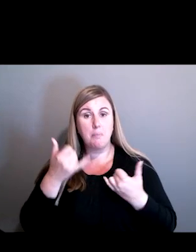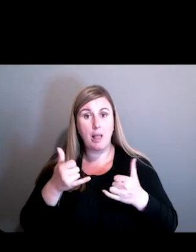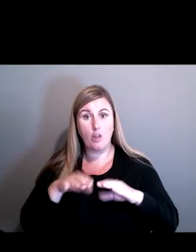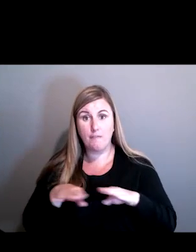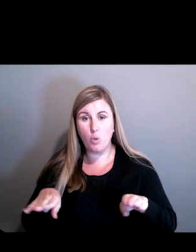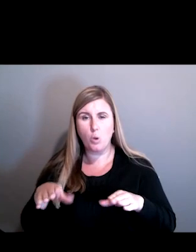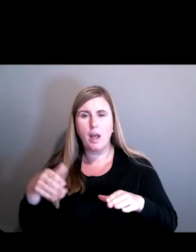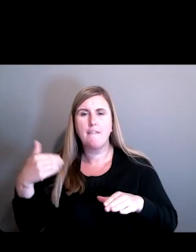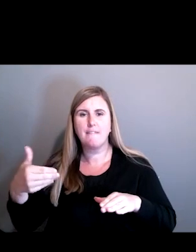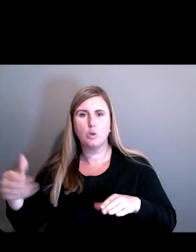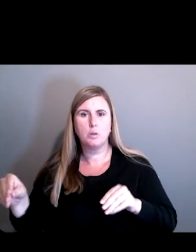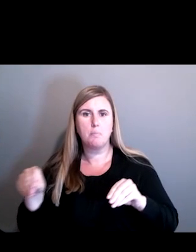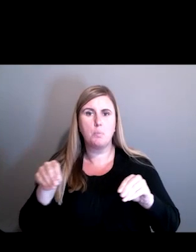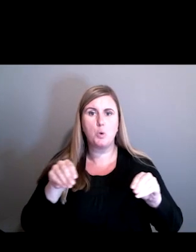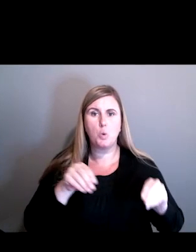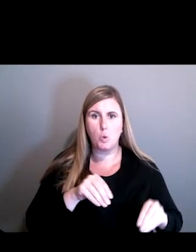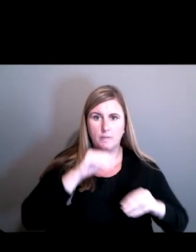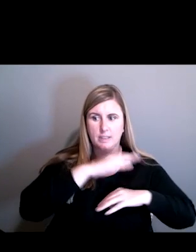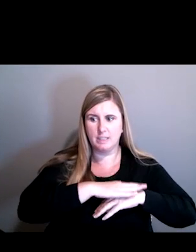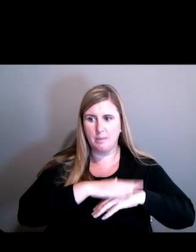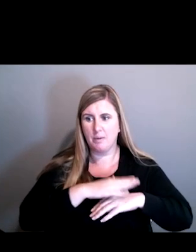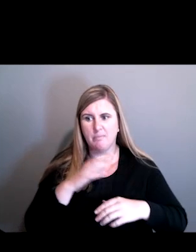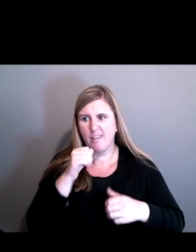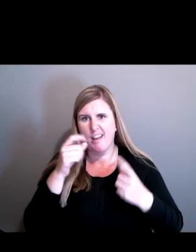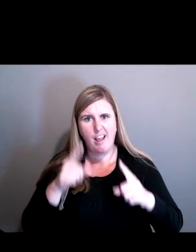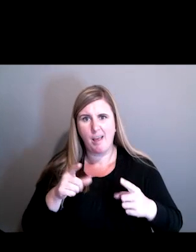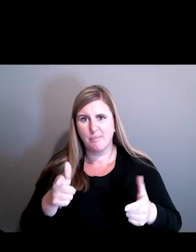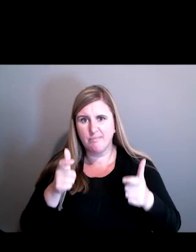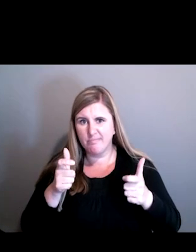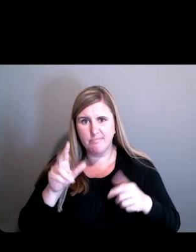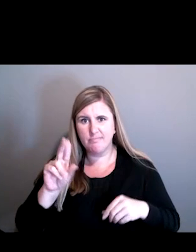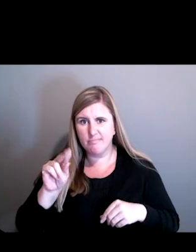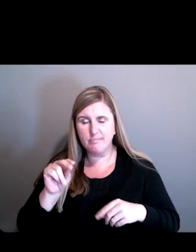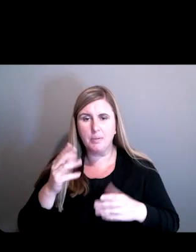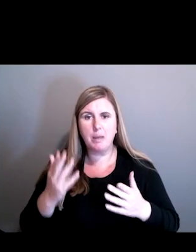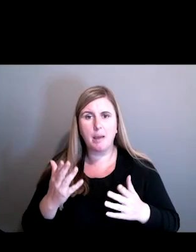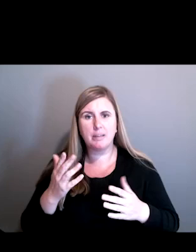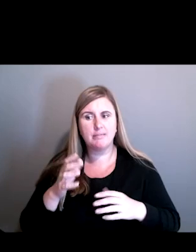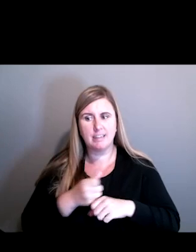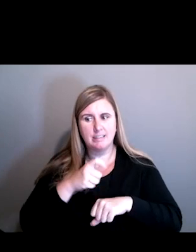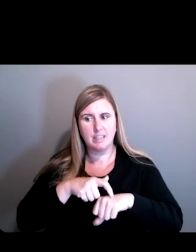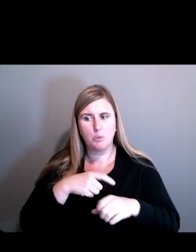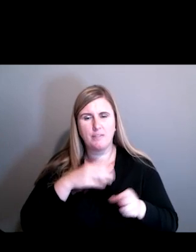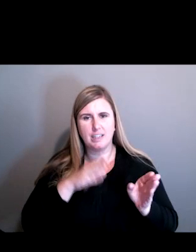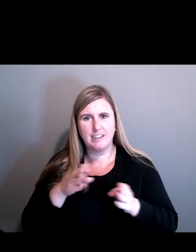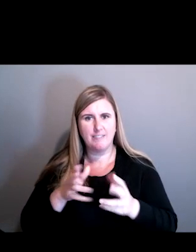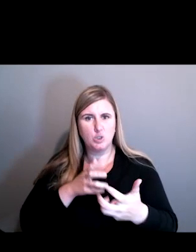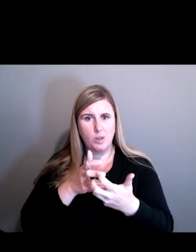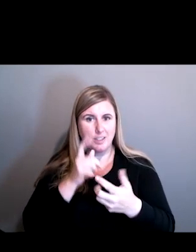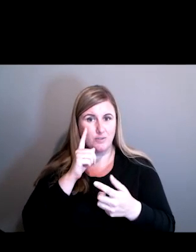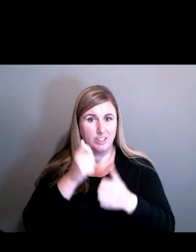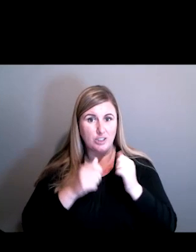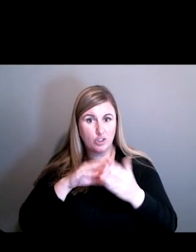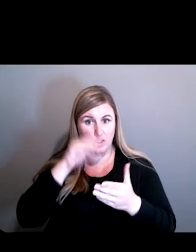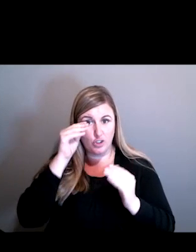So you get the general idea. So she's playing on the floor, and then she's able to move them to the table. And this happened. It might not happen that fast. It might take